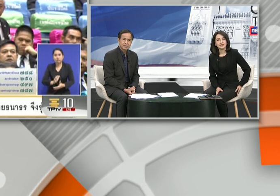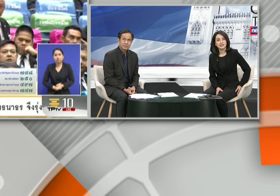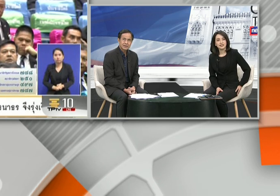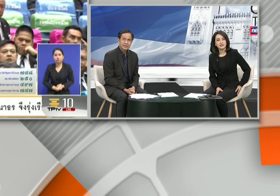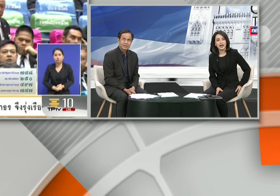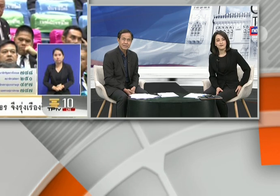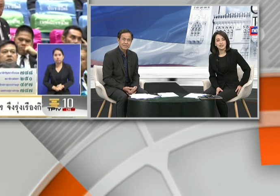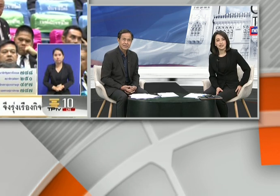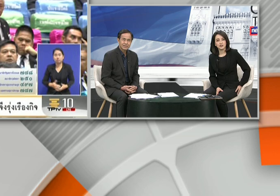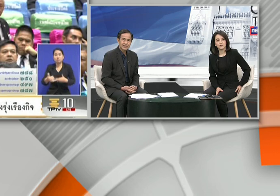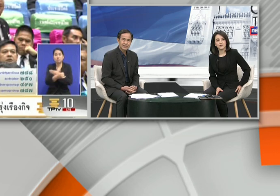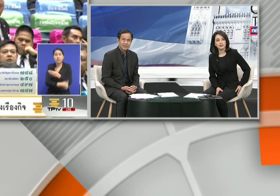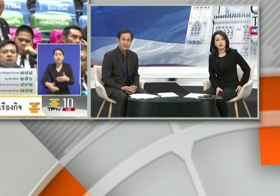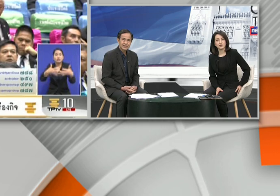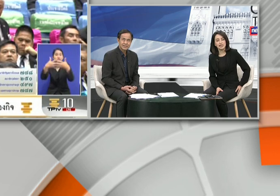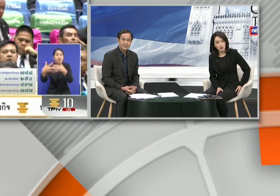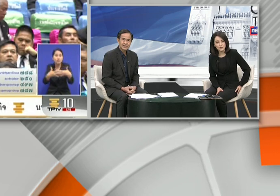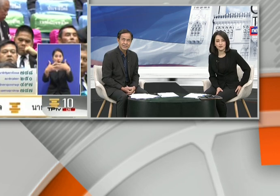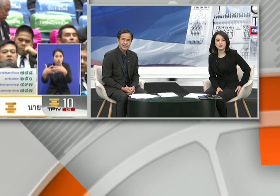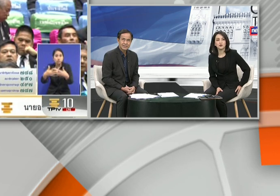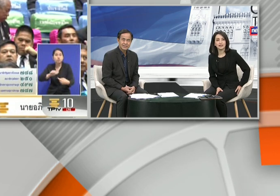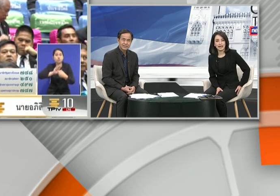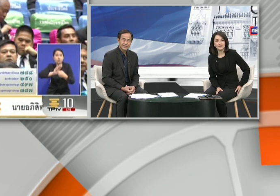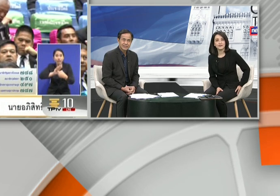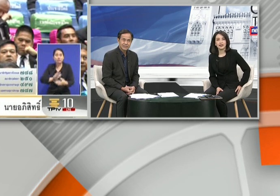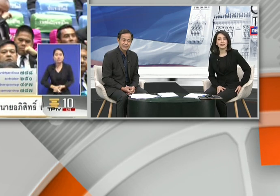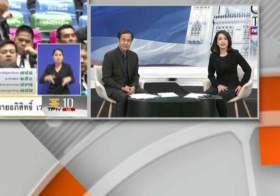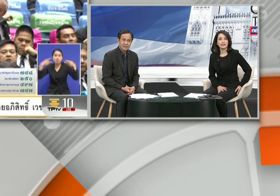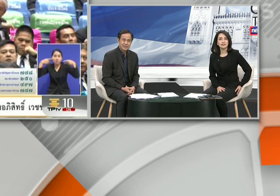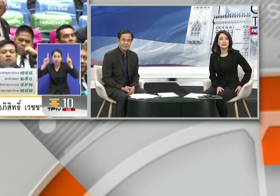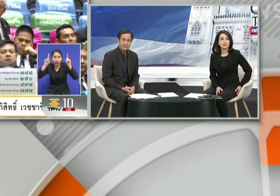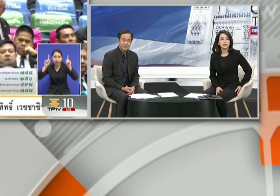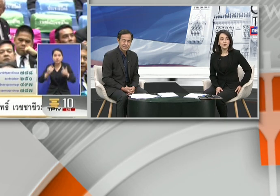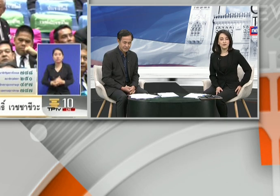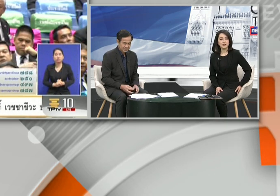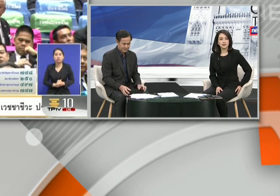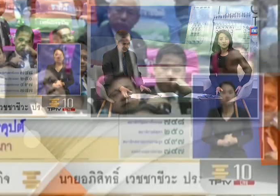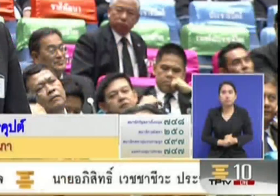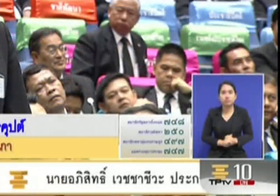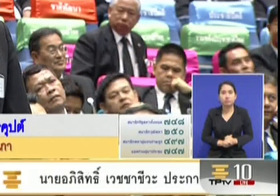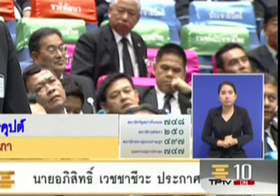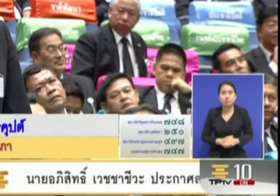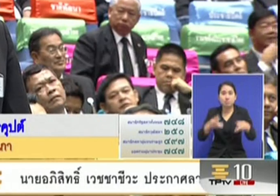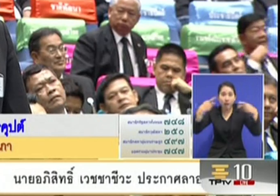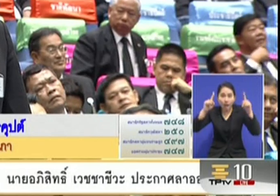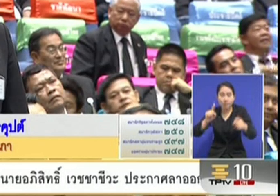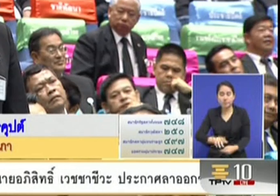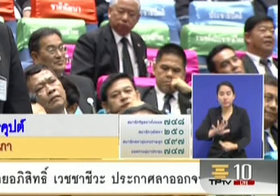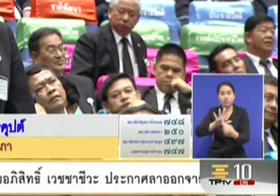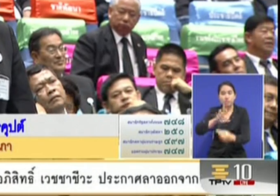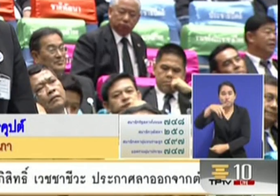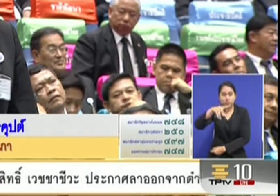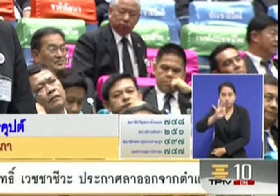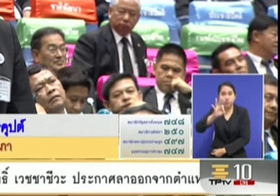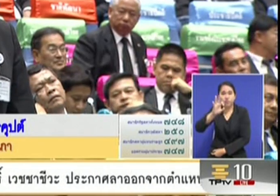She did having his own Facebook, her own Facebook live. And then she referred to nickname of